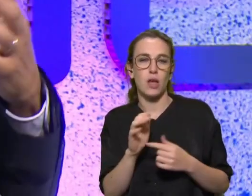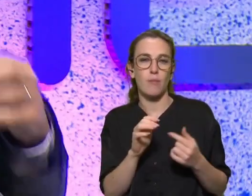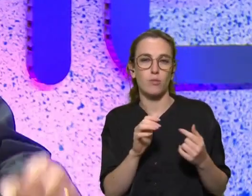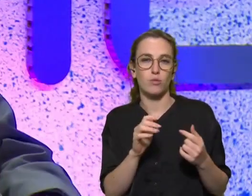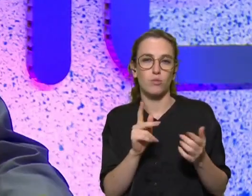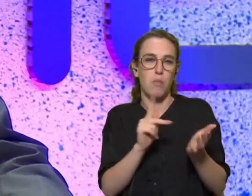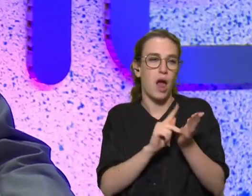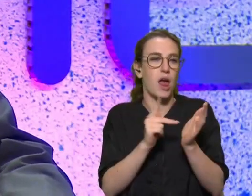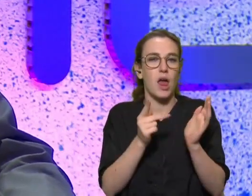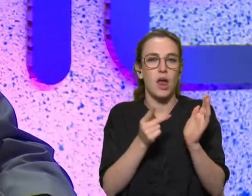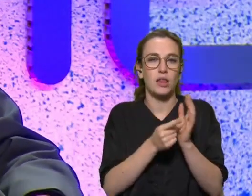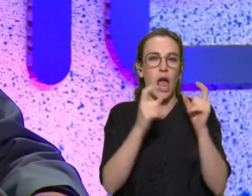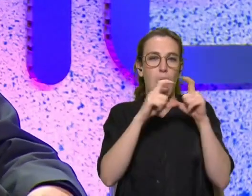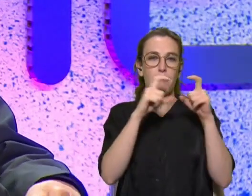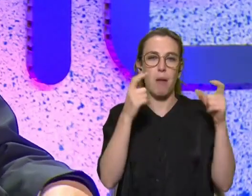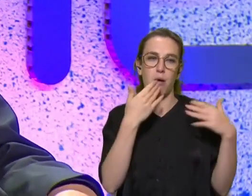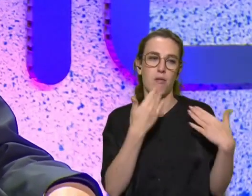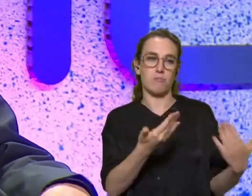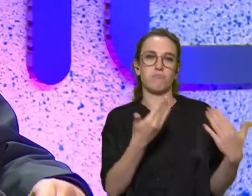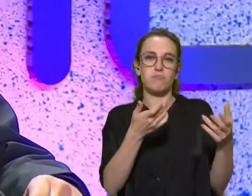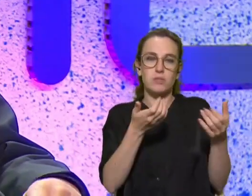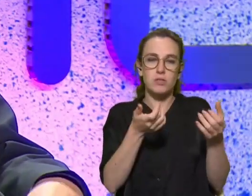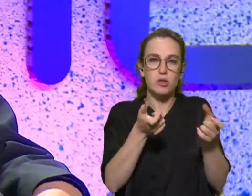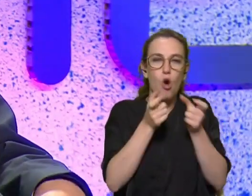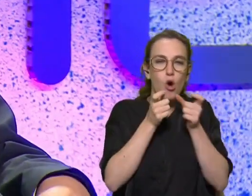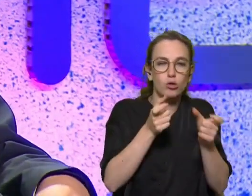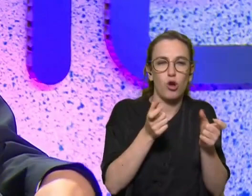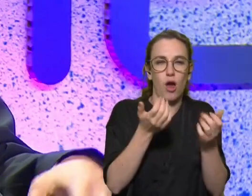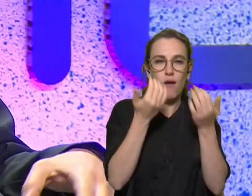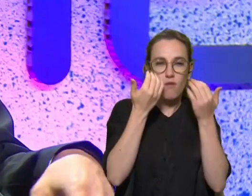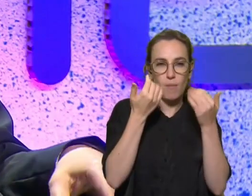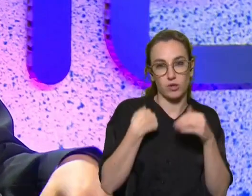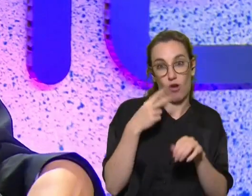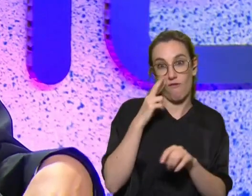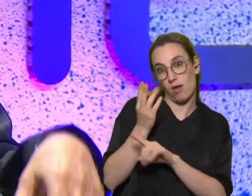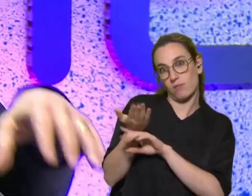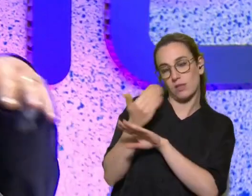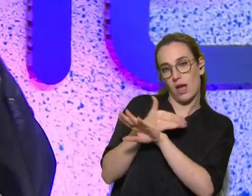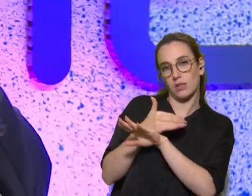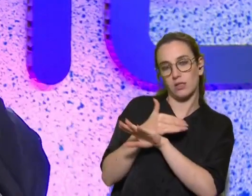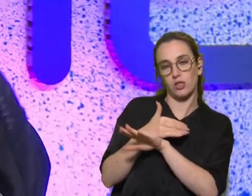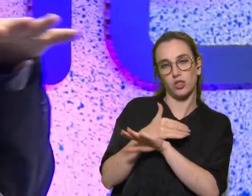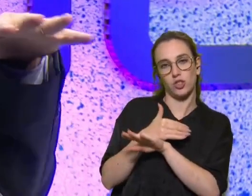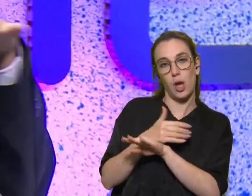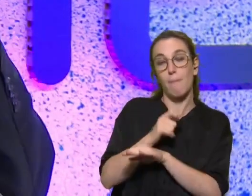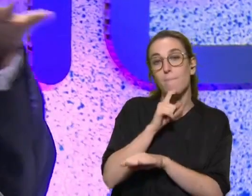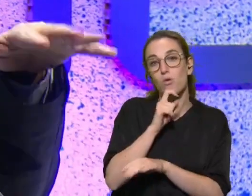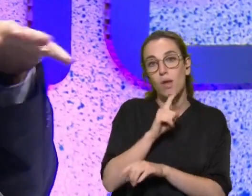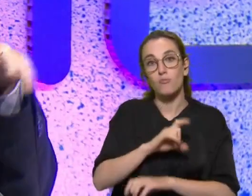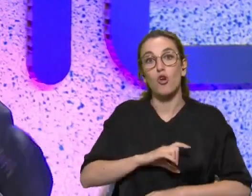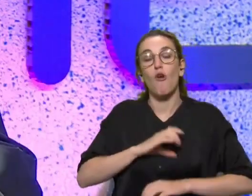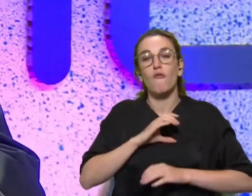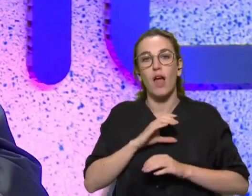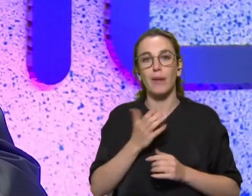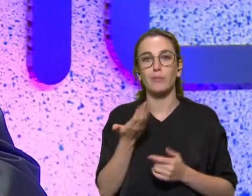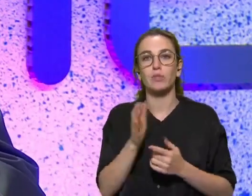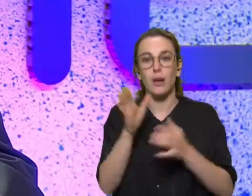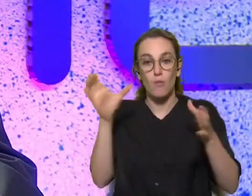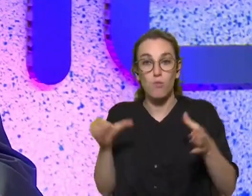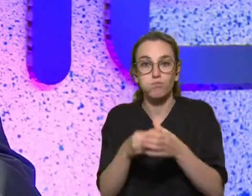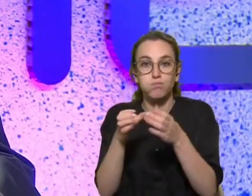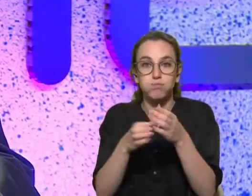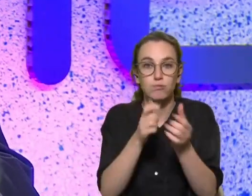entity, big tech, that controls the data, as we saw a while ago. But we can trust